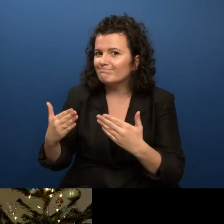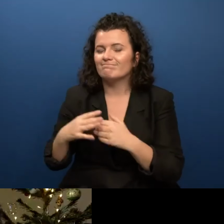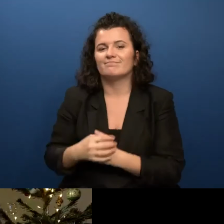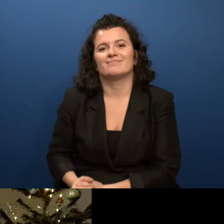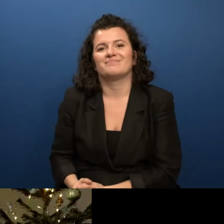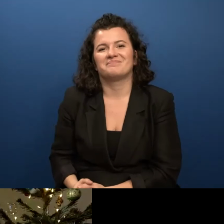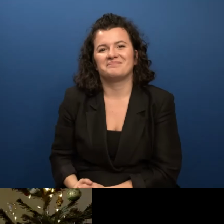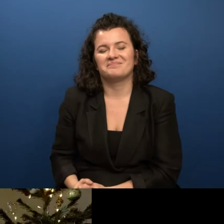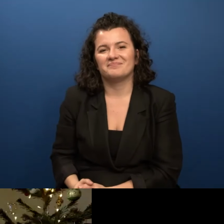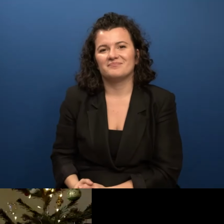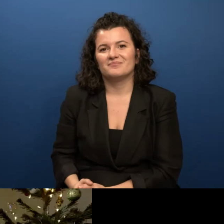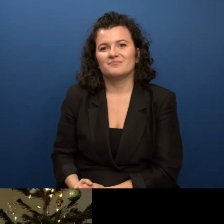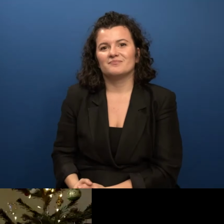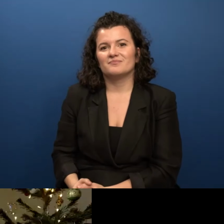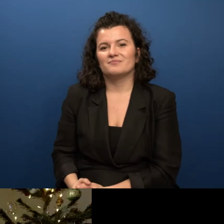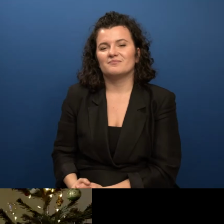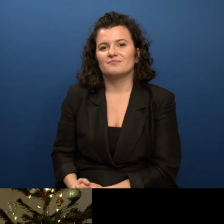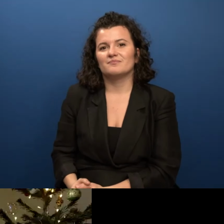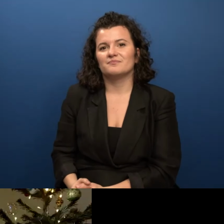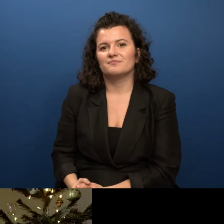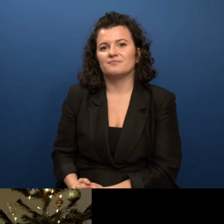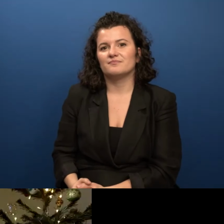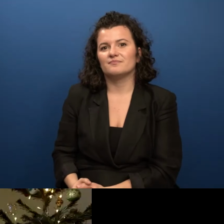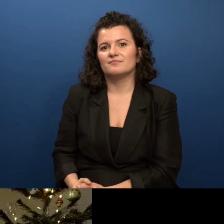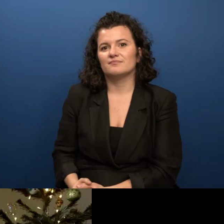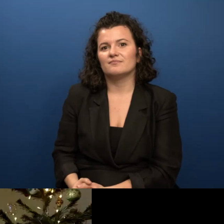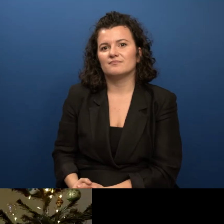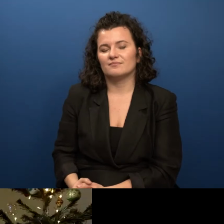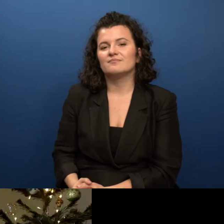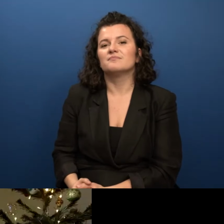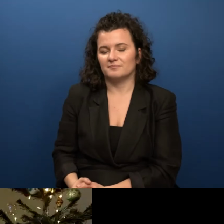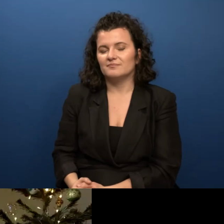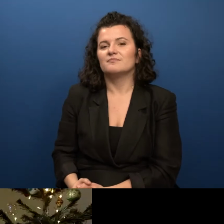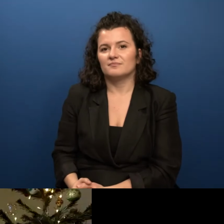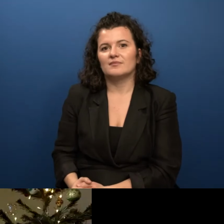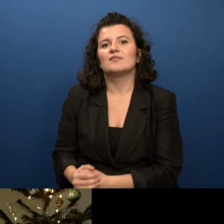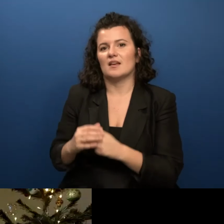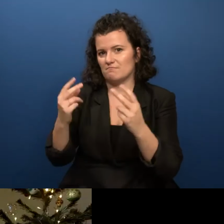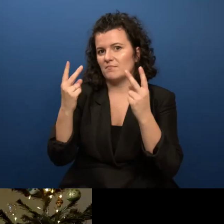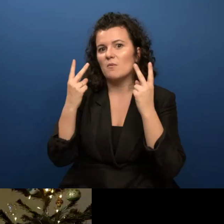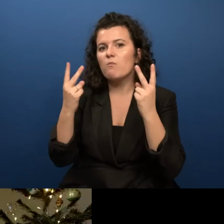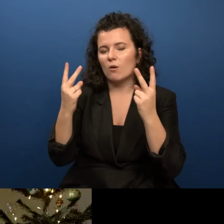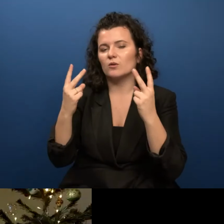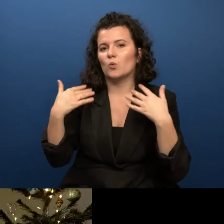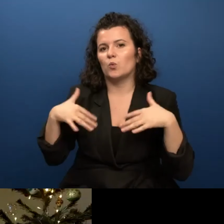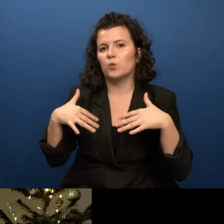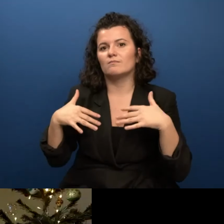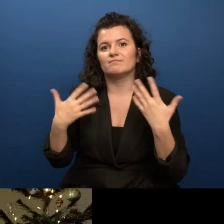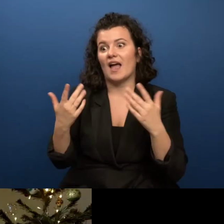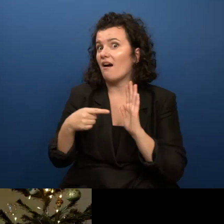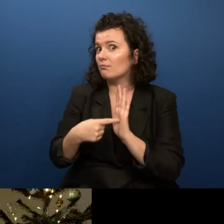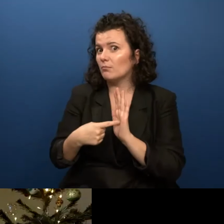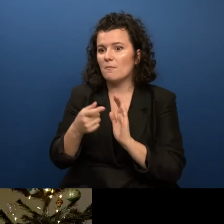Dr. Stewart. And I think as well, I'd really like to highlight the importance of when we're talking about persons with disabilities,